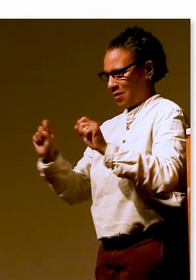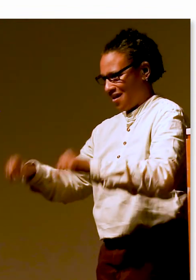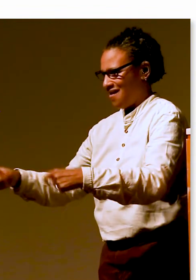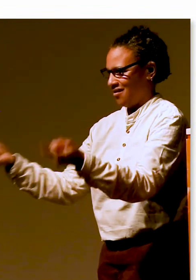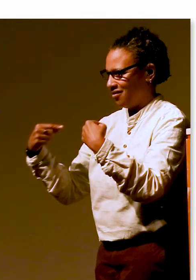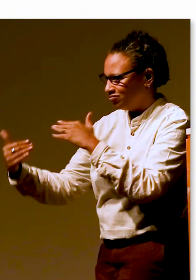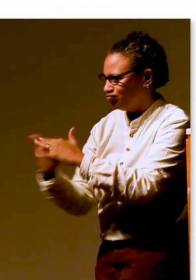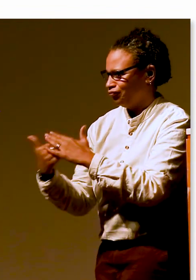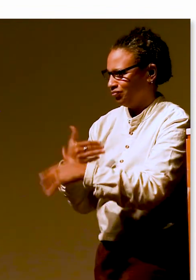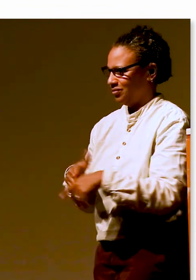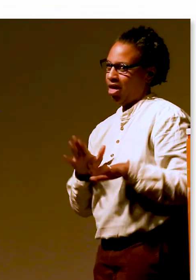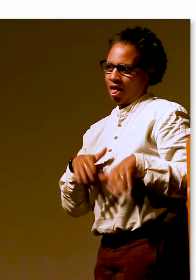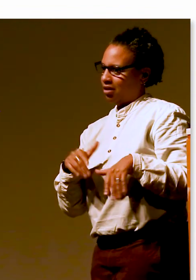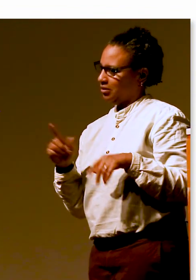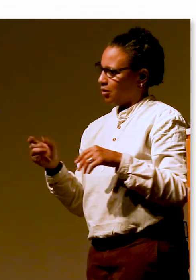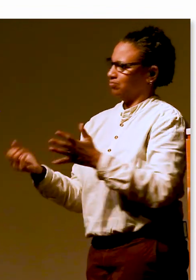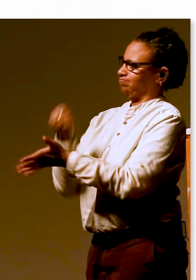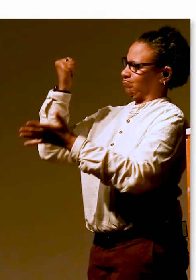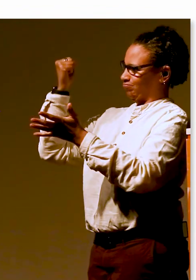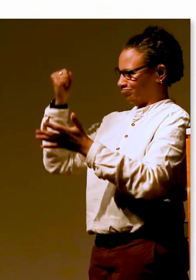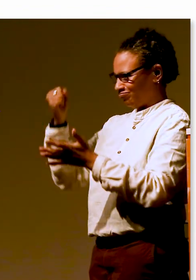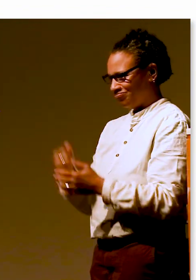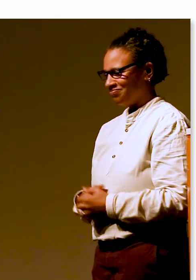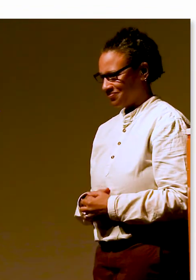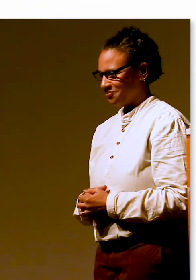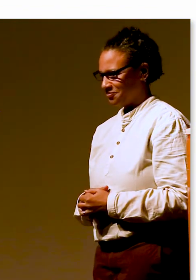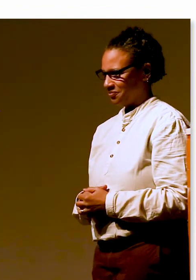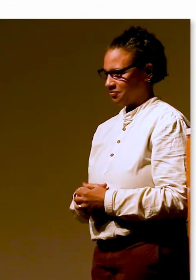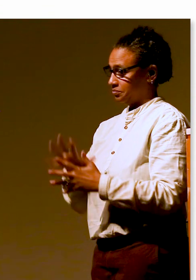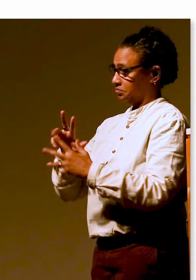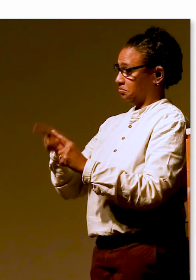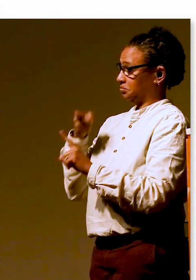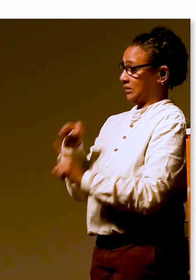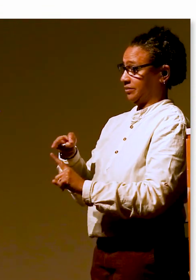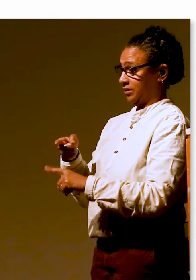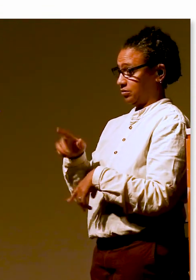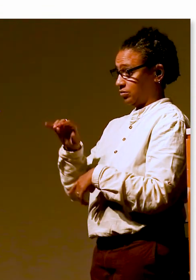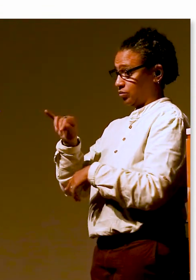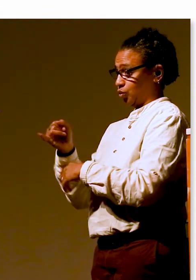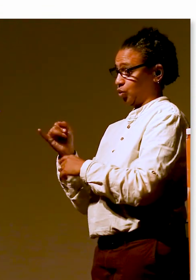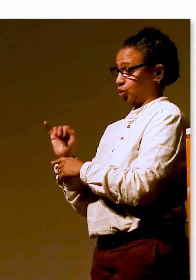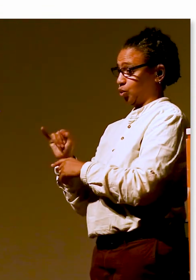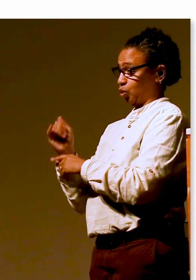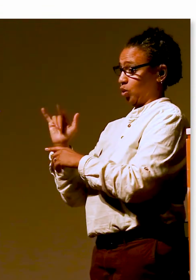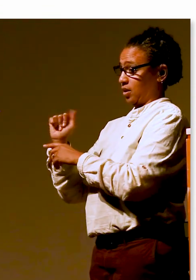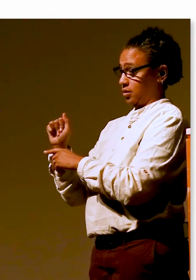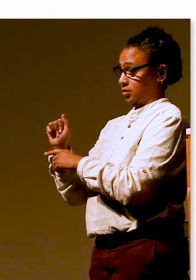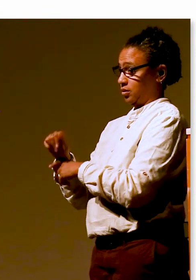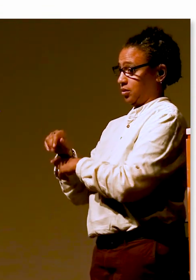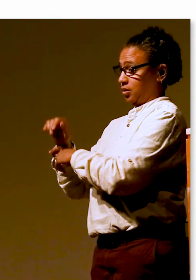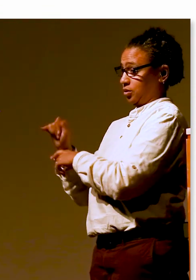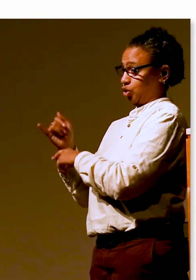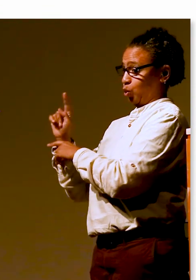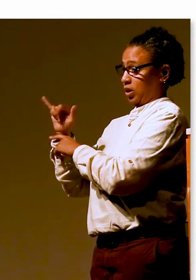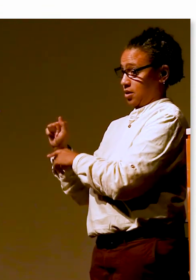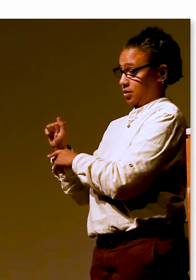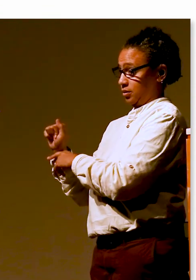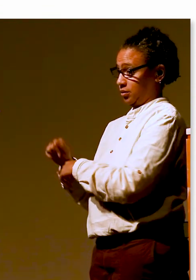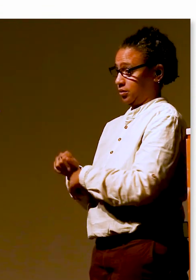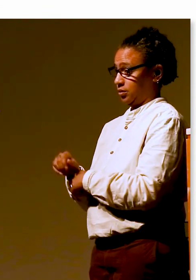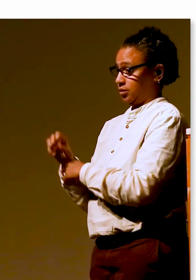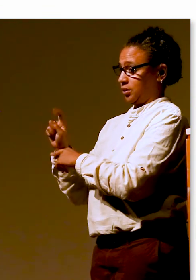oh. And very specifically, I just want to shout out Jaleesa, Julia, Stephanie, Ella, and Becky,